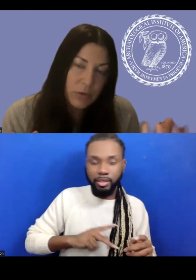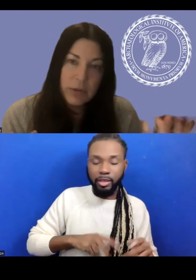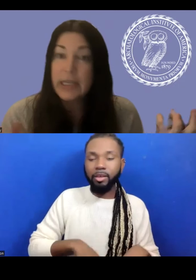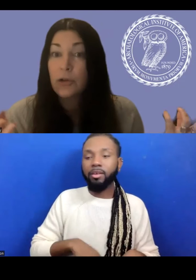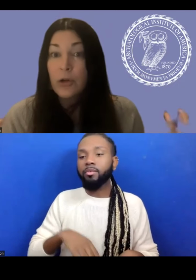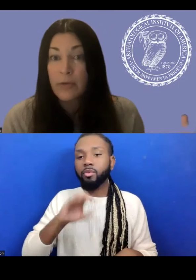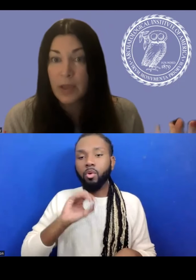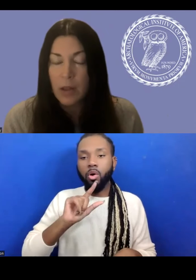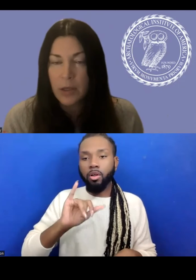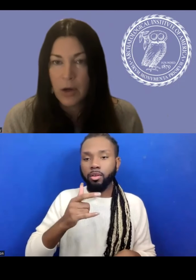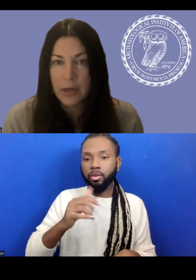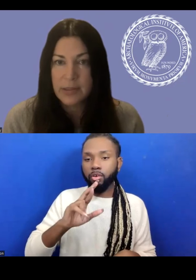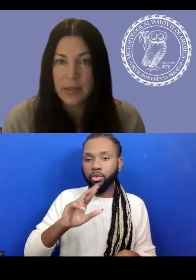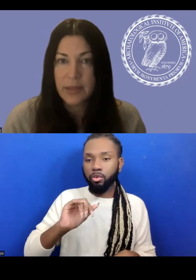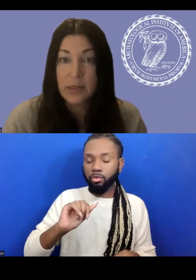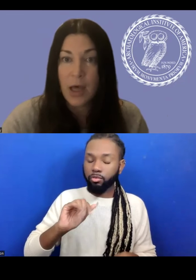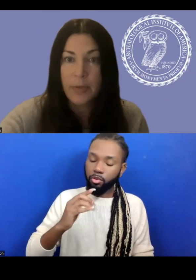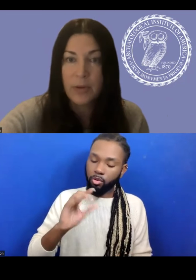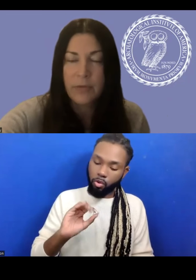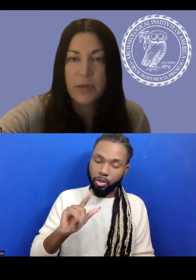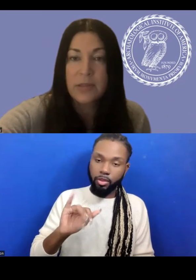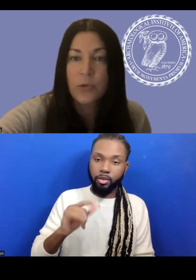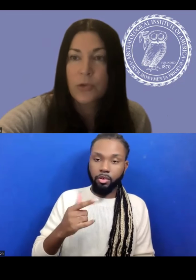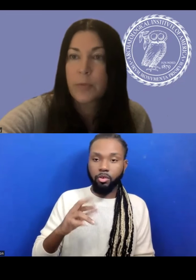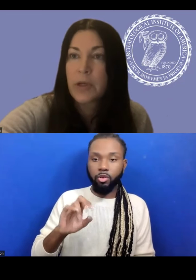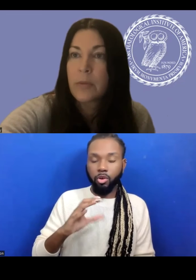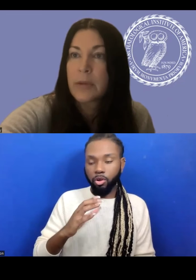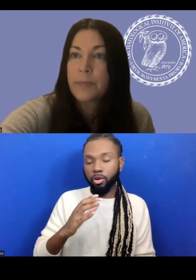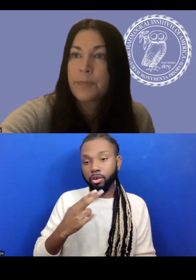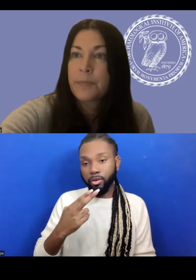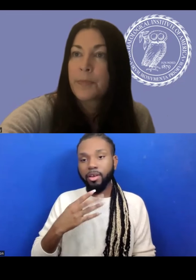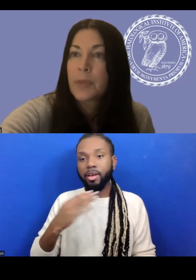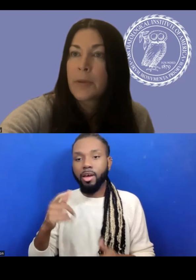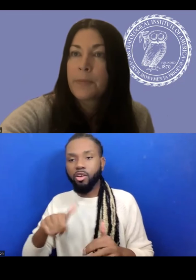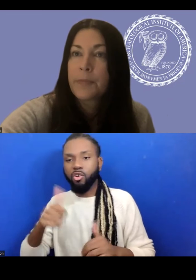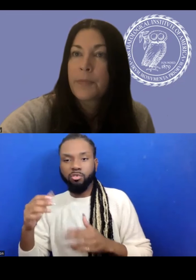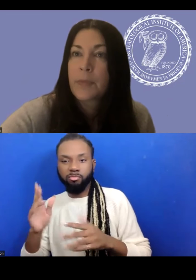the leader of the oligarchs at the top of the social pyramid.